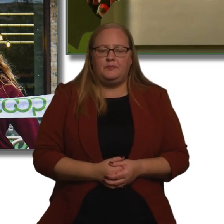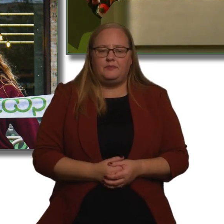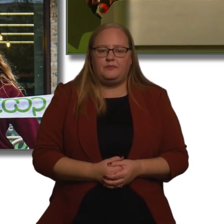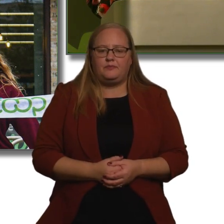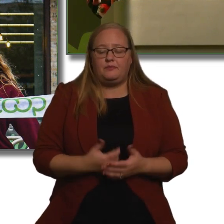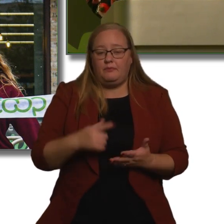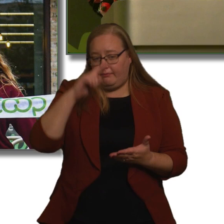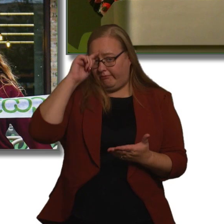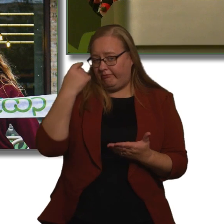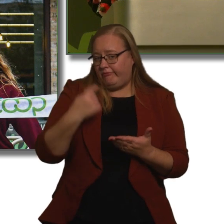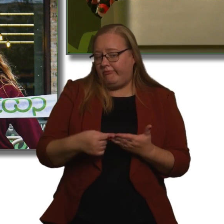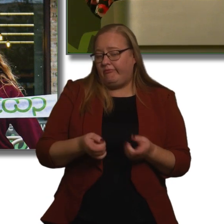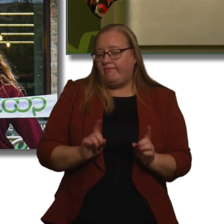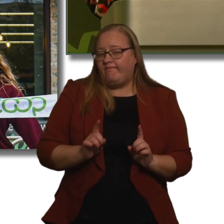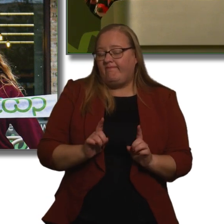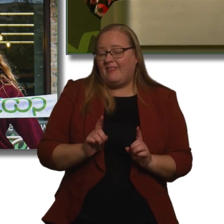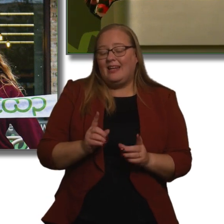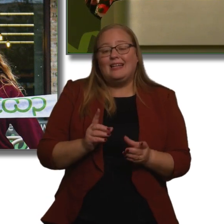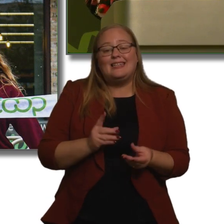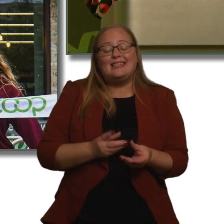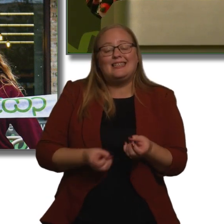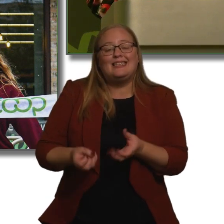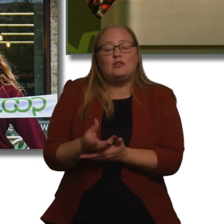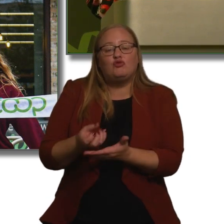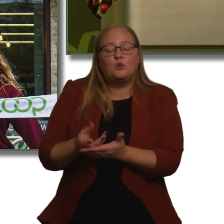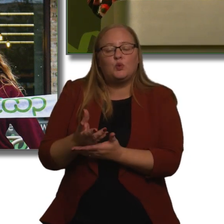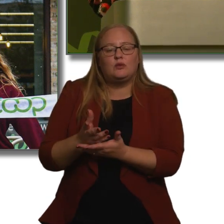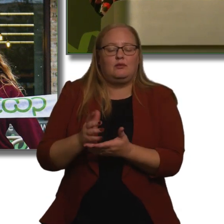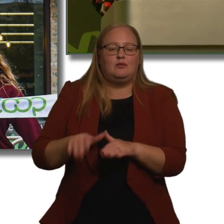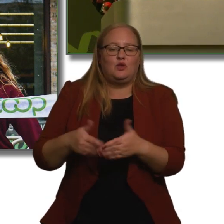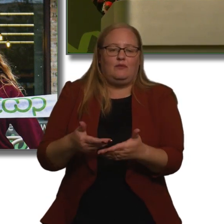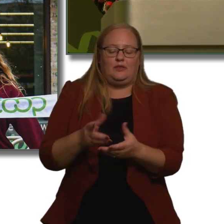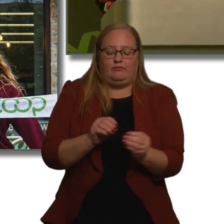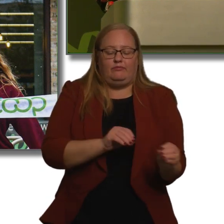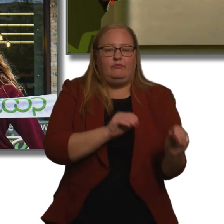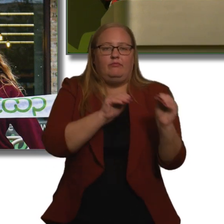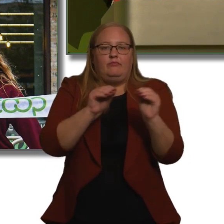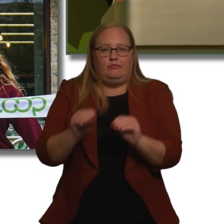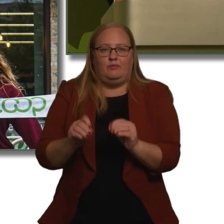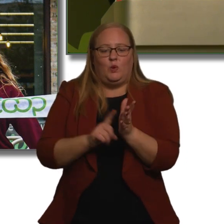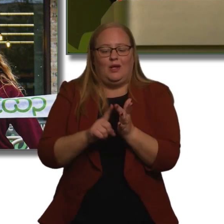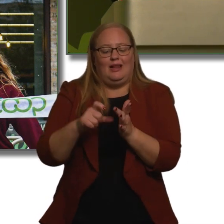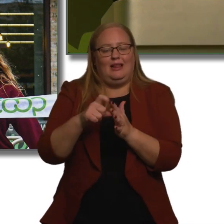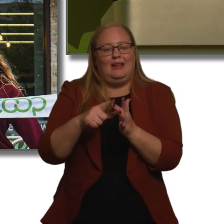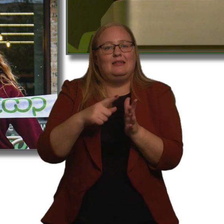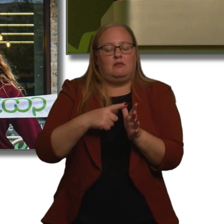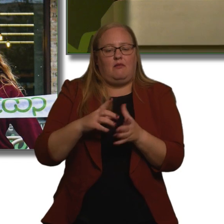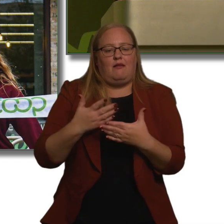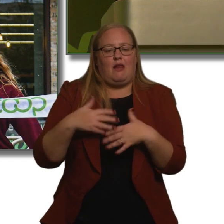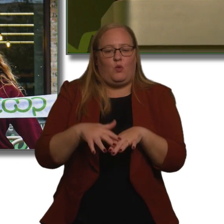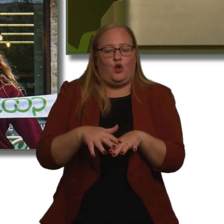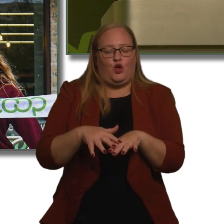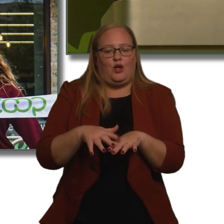to transfer our distribution services to the Lydia network, owned by the Cooperative